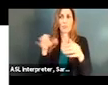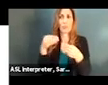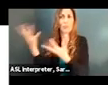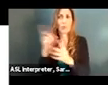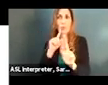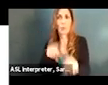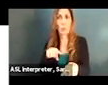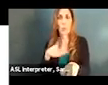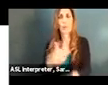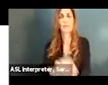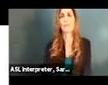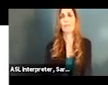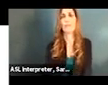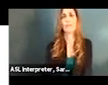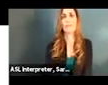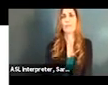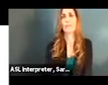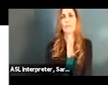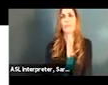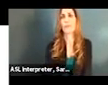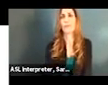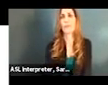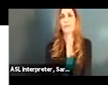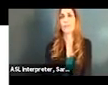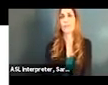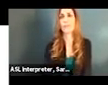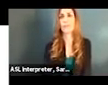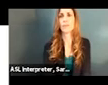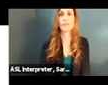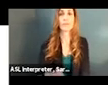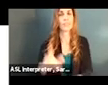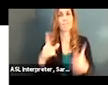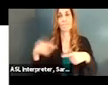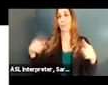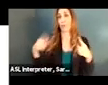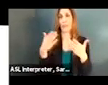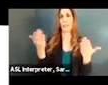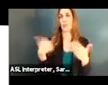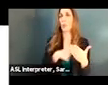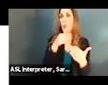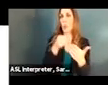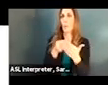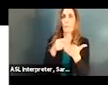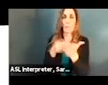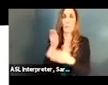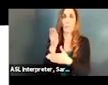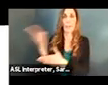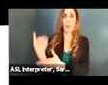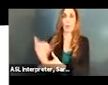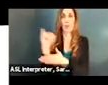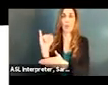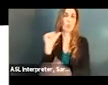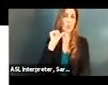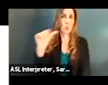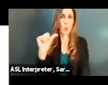help a family access that. It's a variety of things. We do not bill insurance, but so often